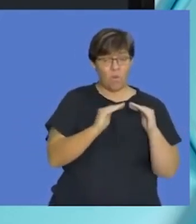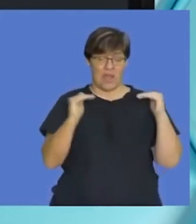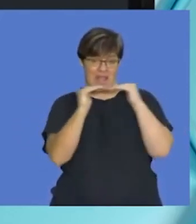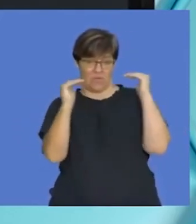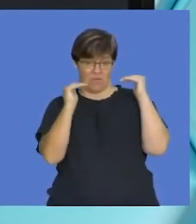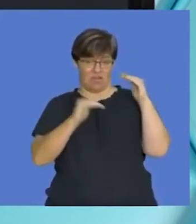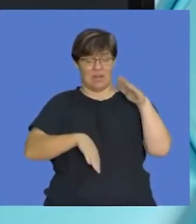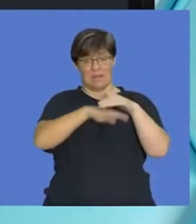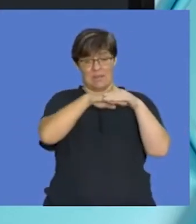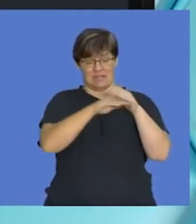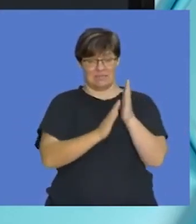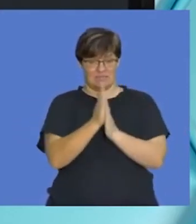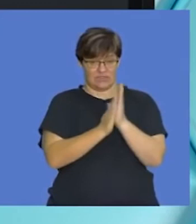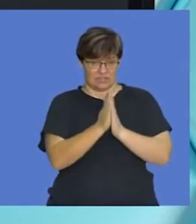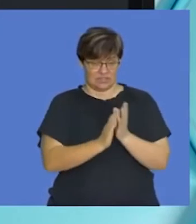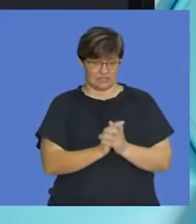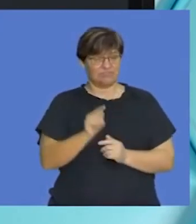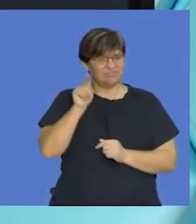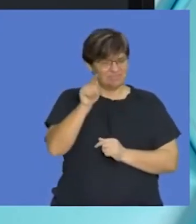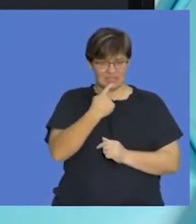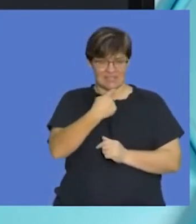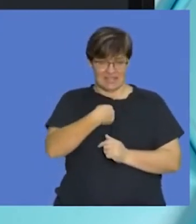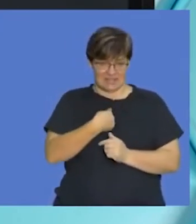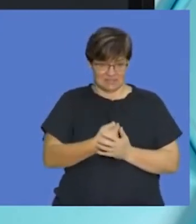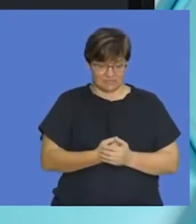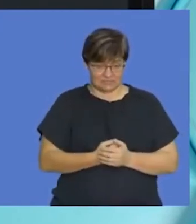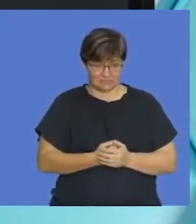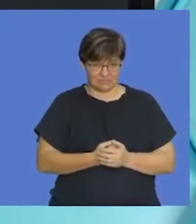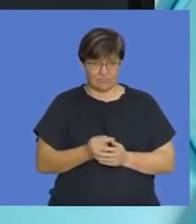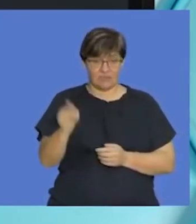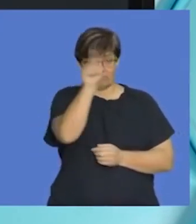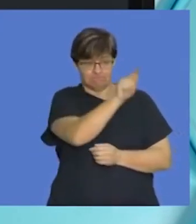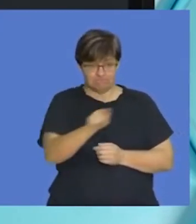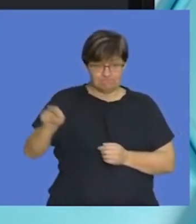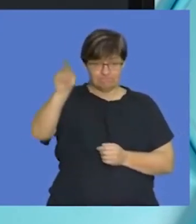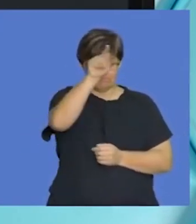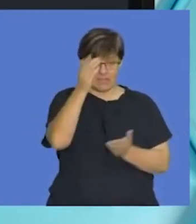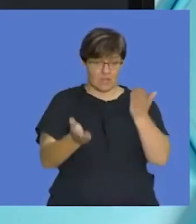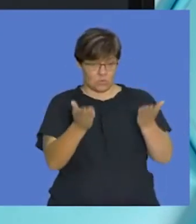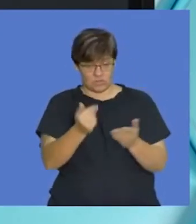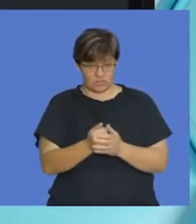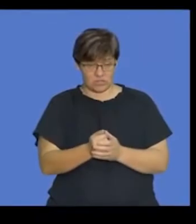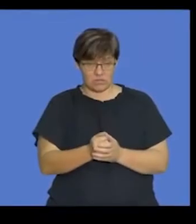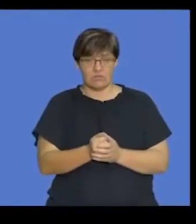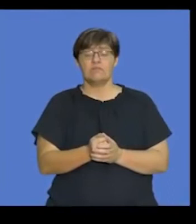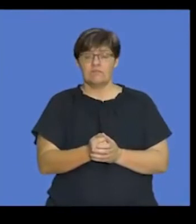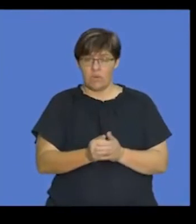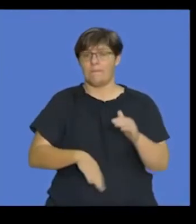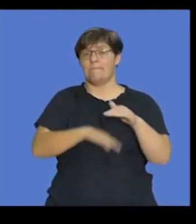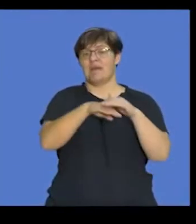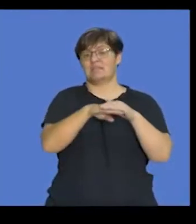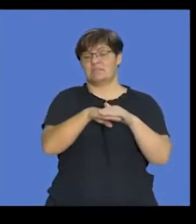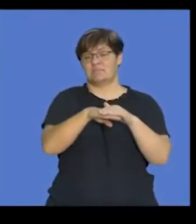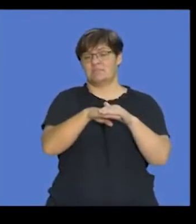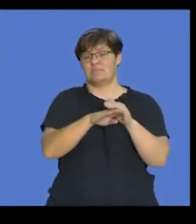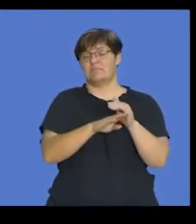that's what this little part says here. Remember, this equation is for working out maximum static friction. So